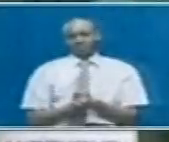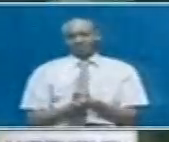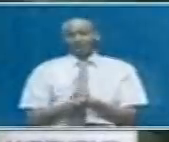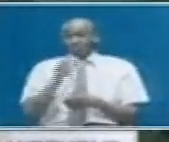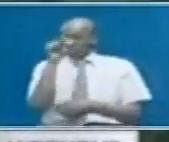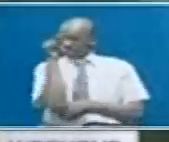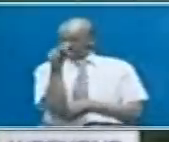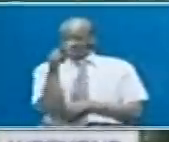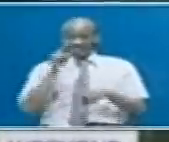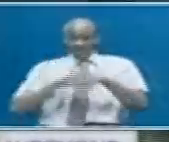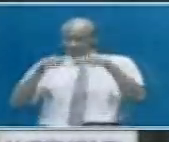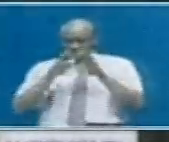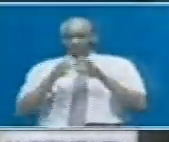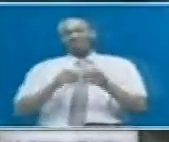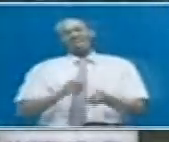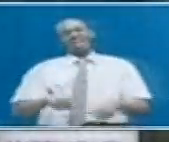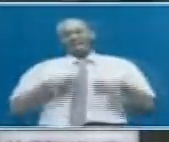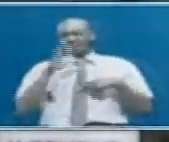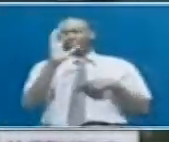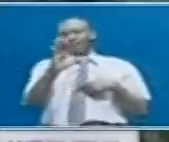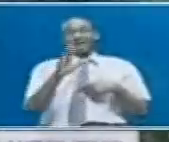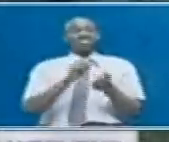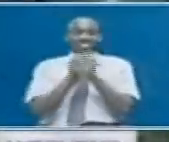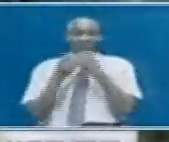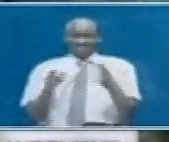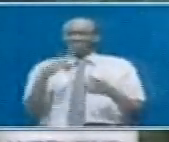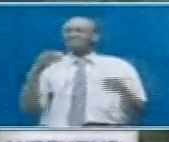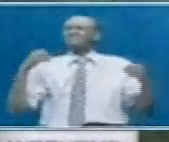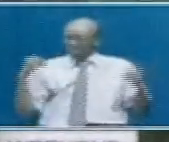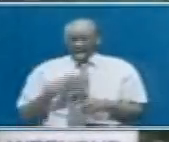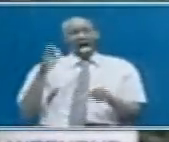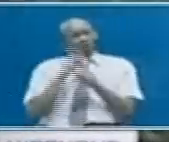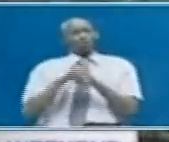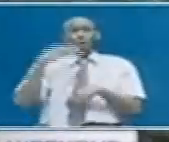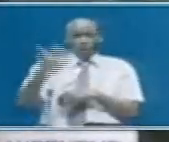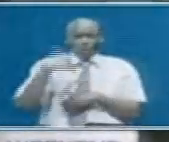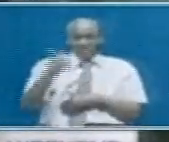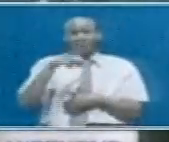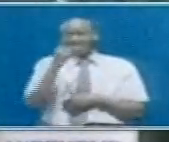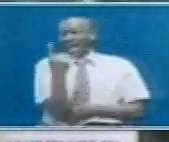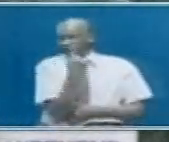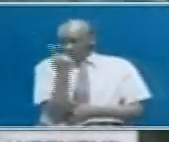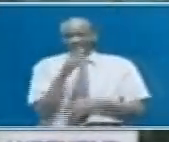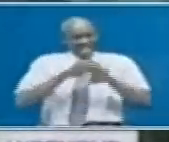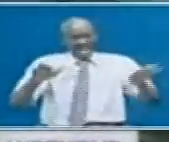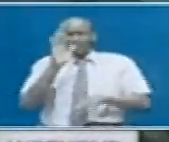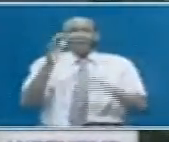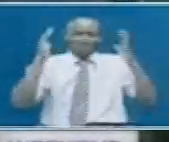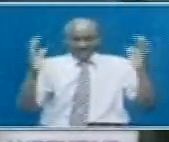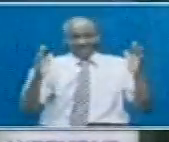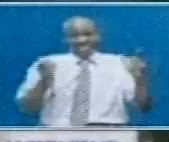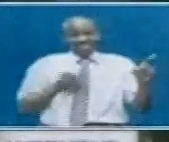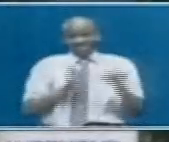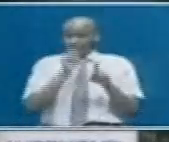Since then, Meshach's life changed. He lives in fear, left all alone to take care of their home, while